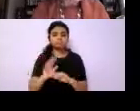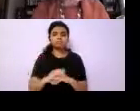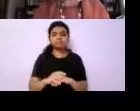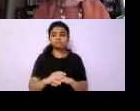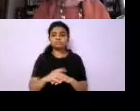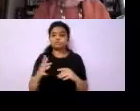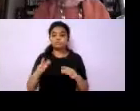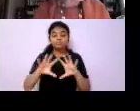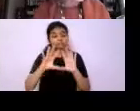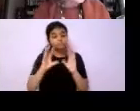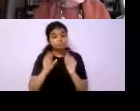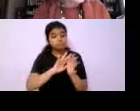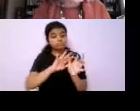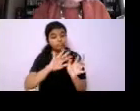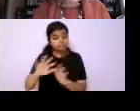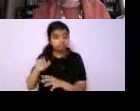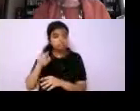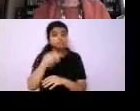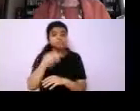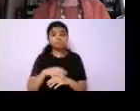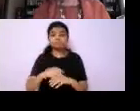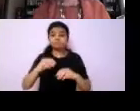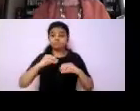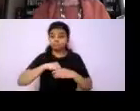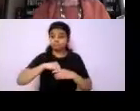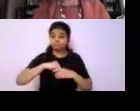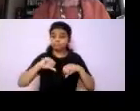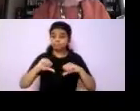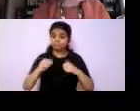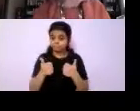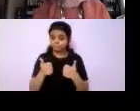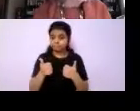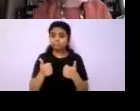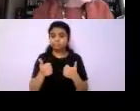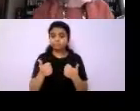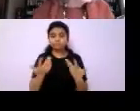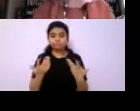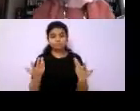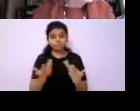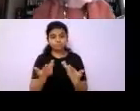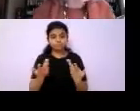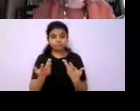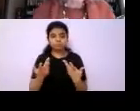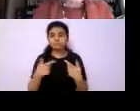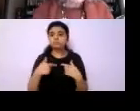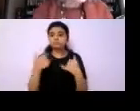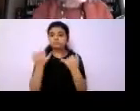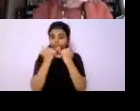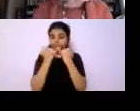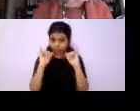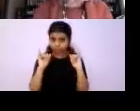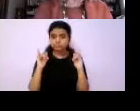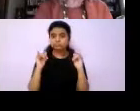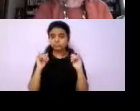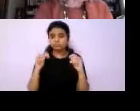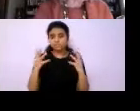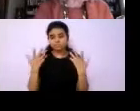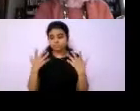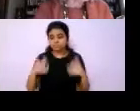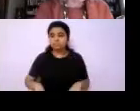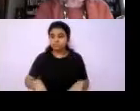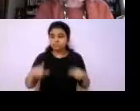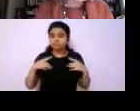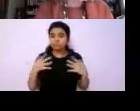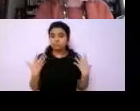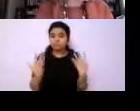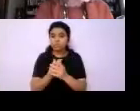Beyond this, the applicability of the independent living movement may be